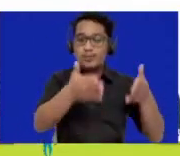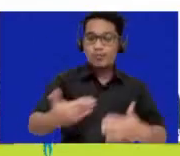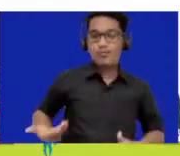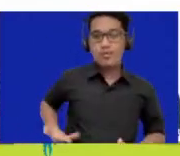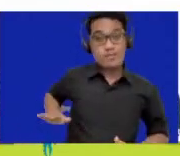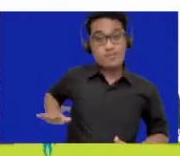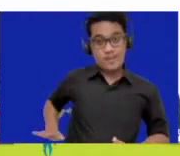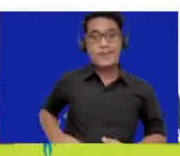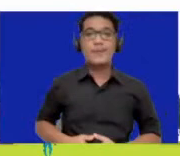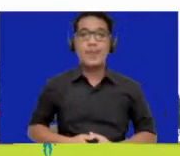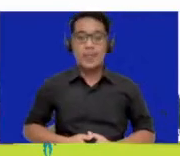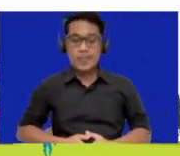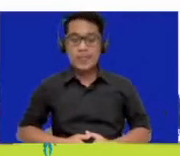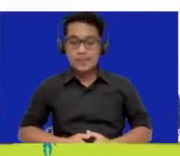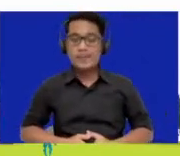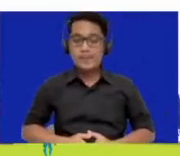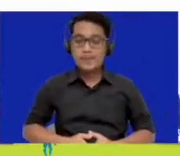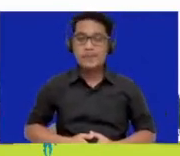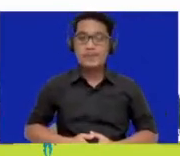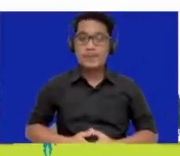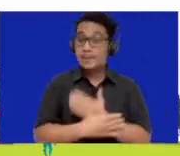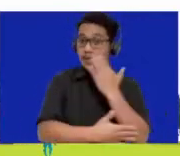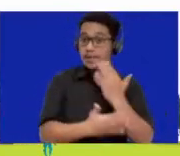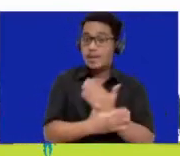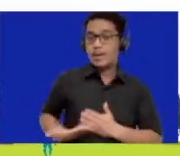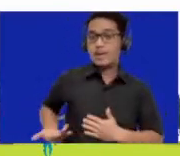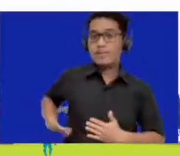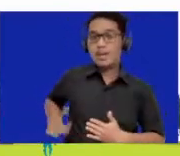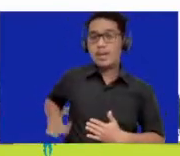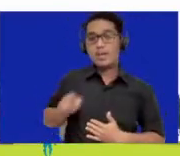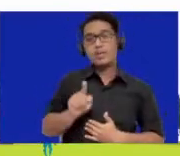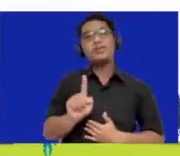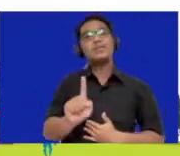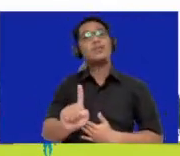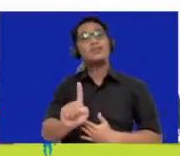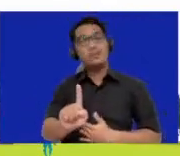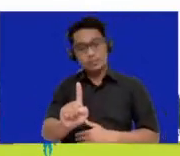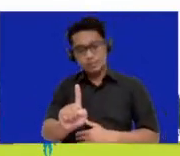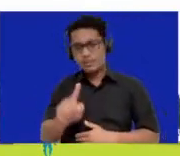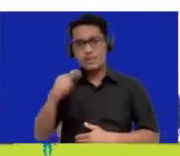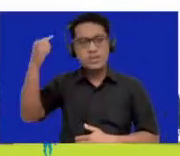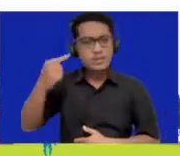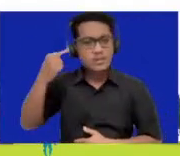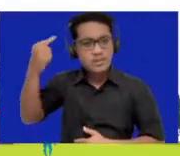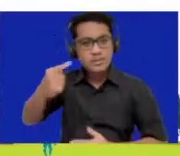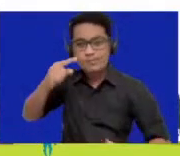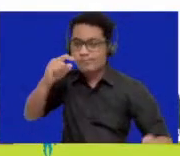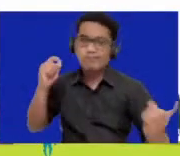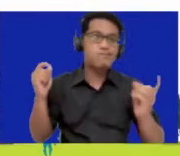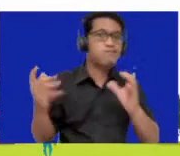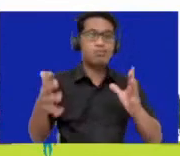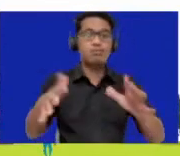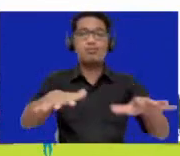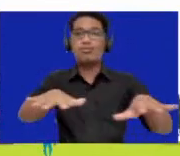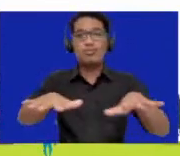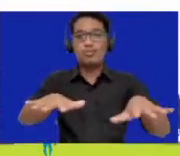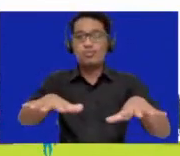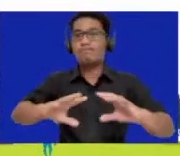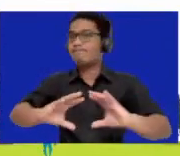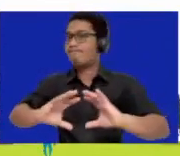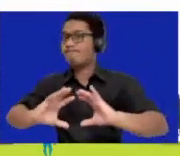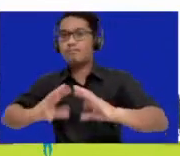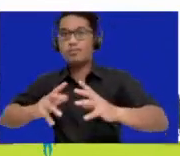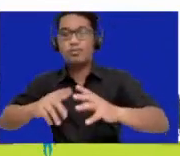most disaster-prone countries of the world. The country is frequently hit by various natural